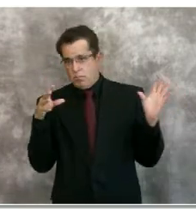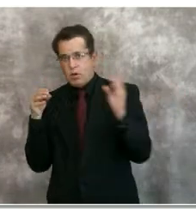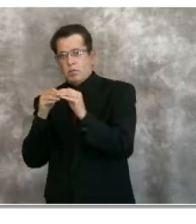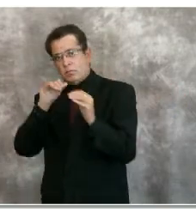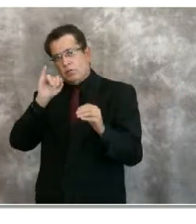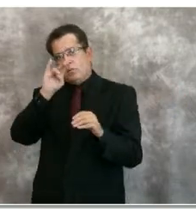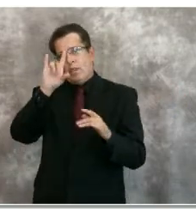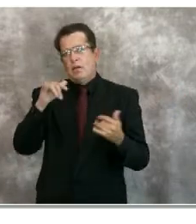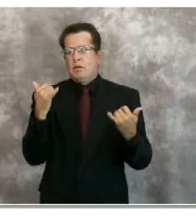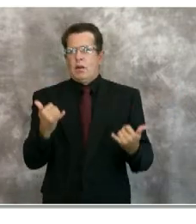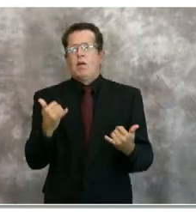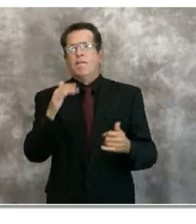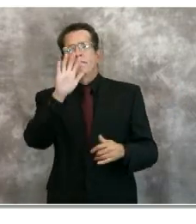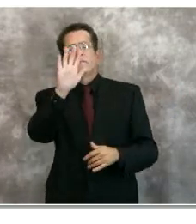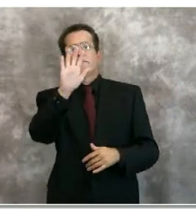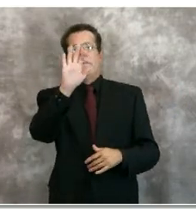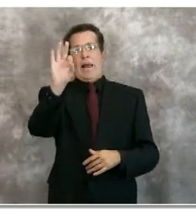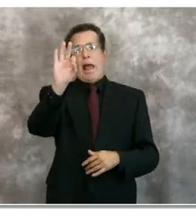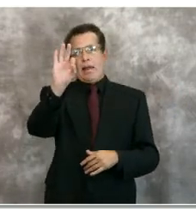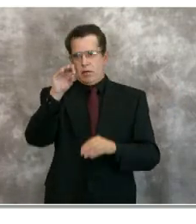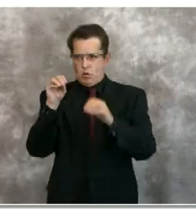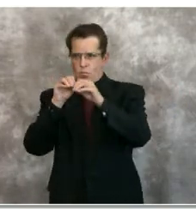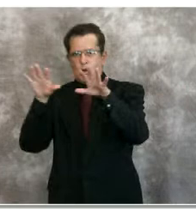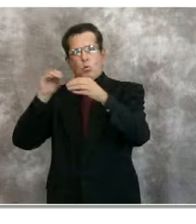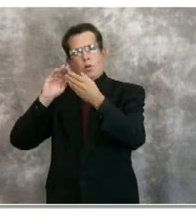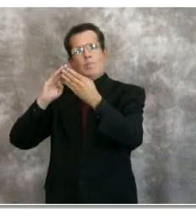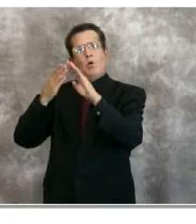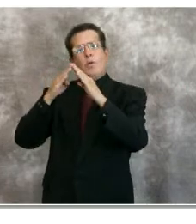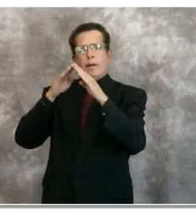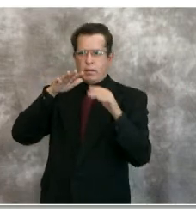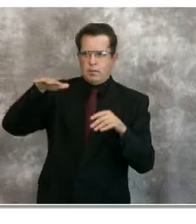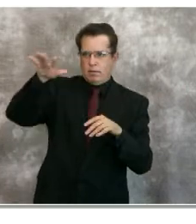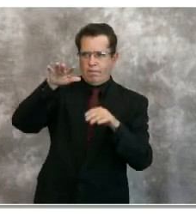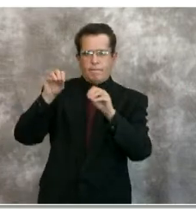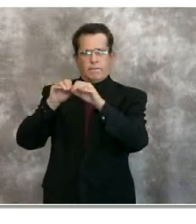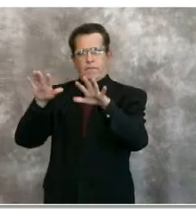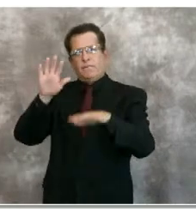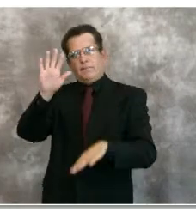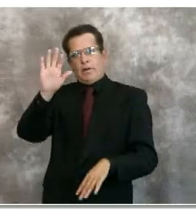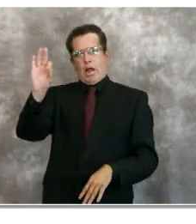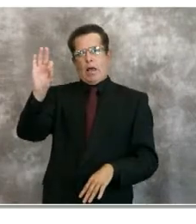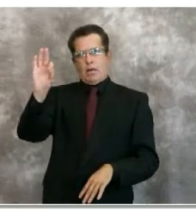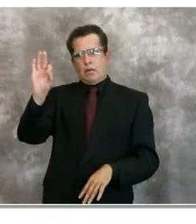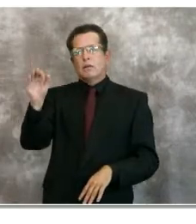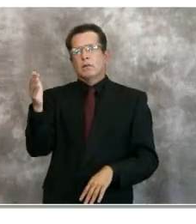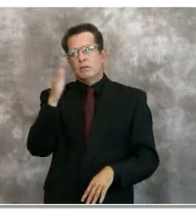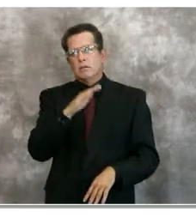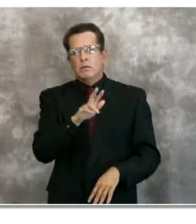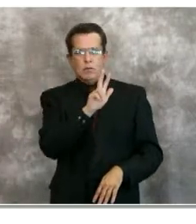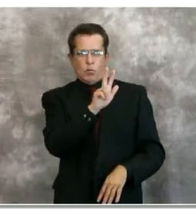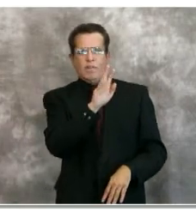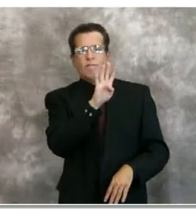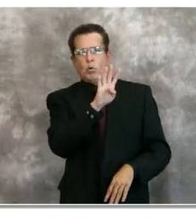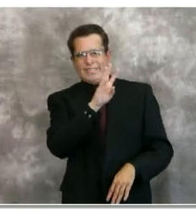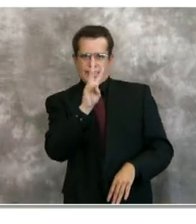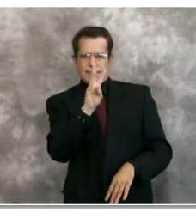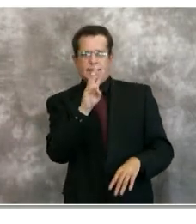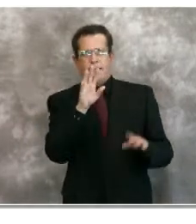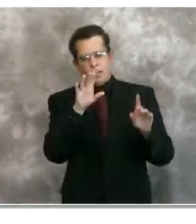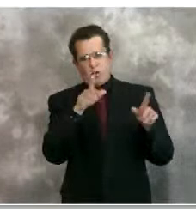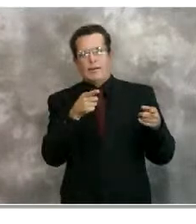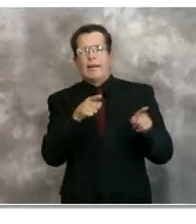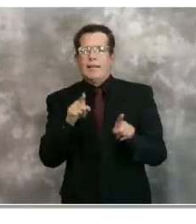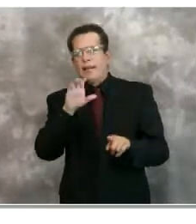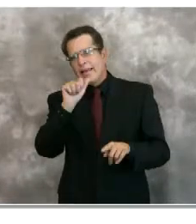have 59 community setting outbreaks represented by 346 cases.